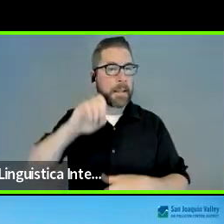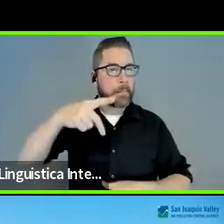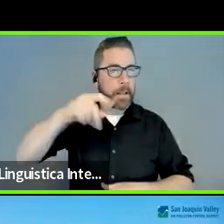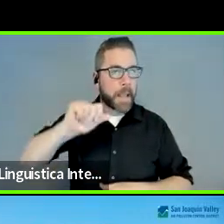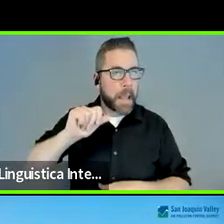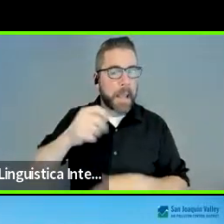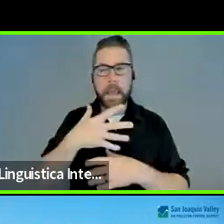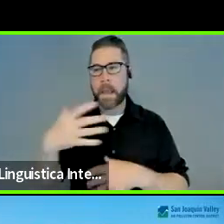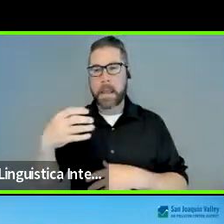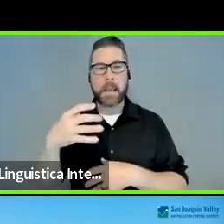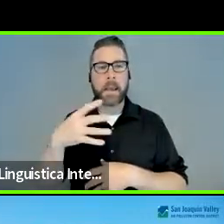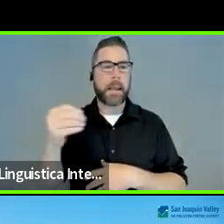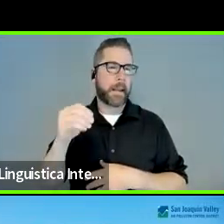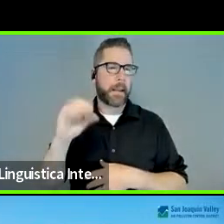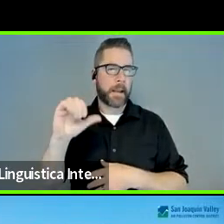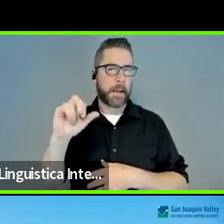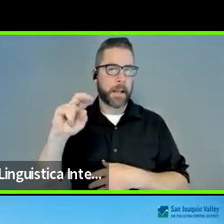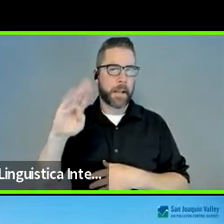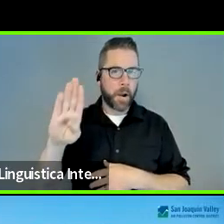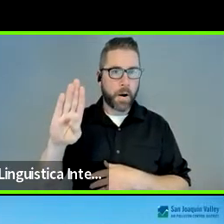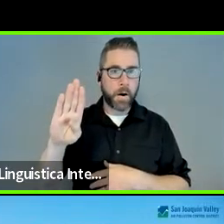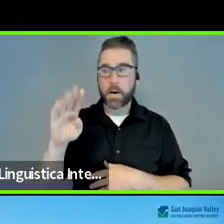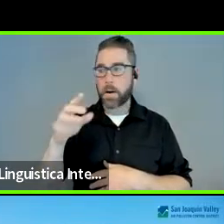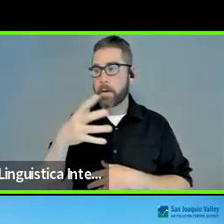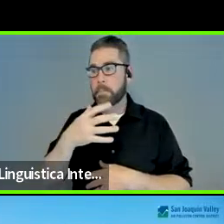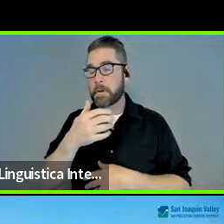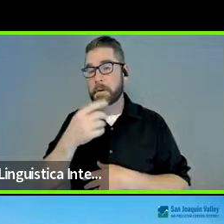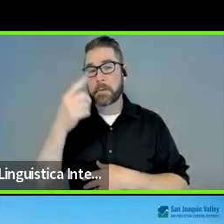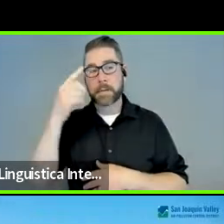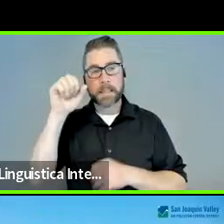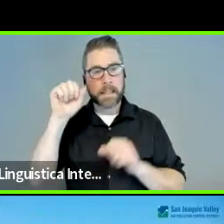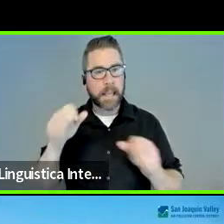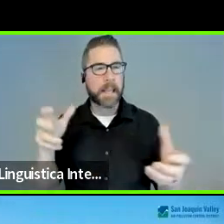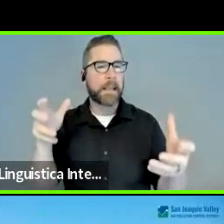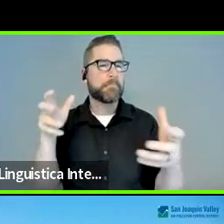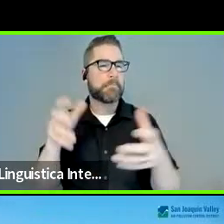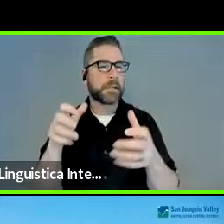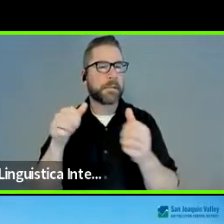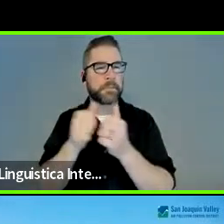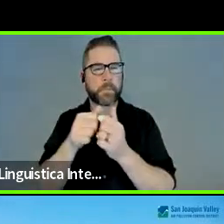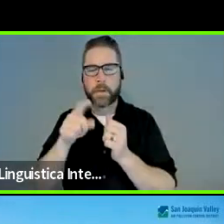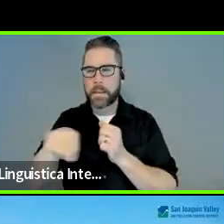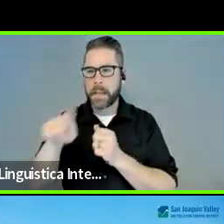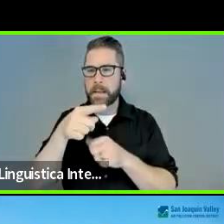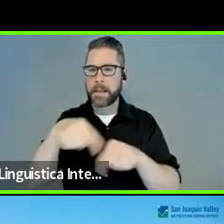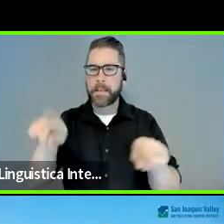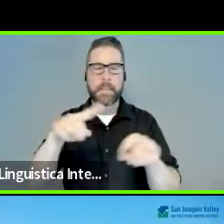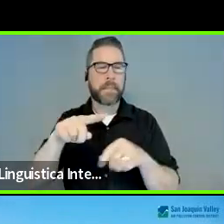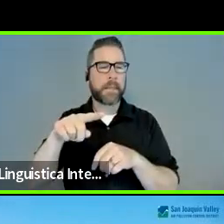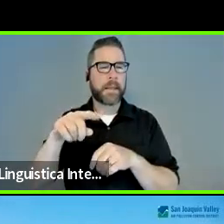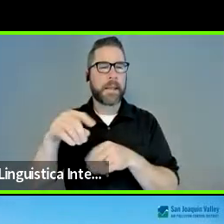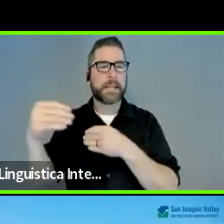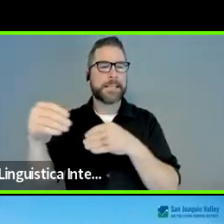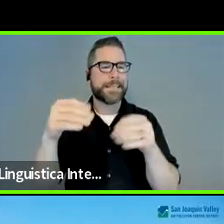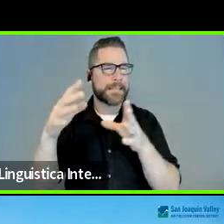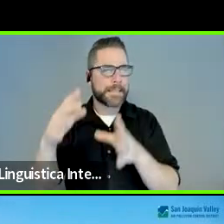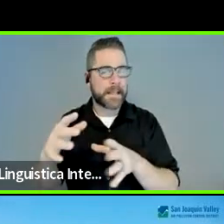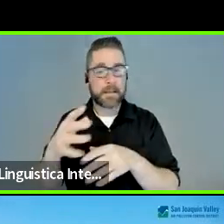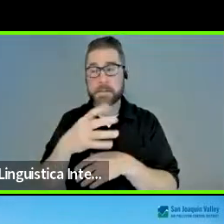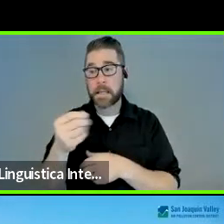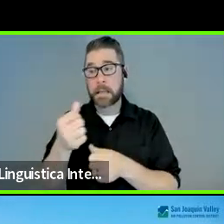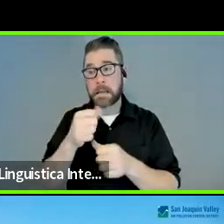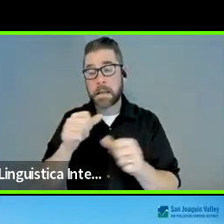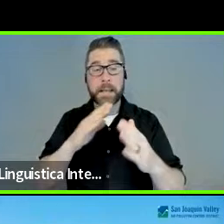technology retailers rather that we have. And also just to connect with other community members that aren't a